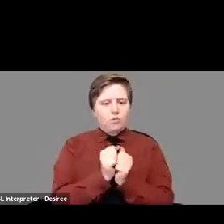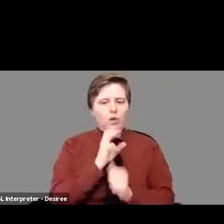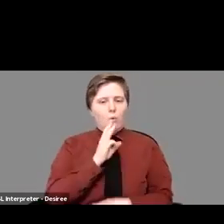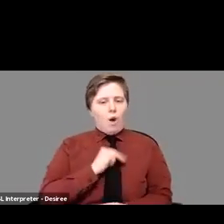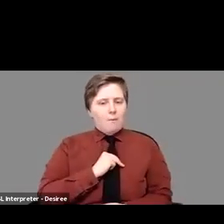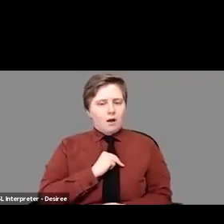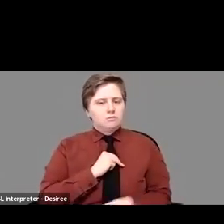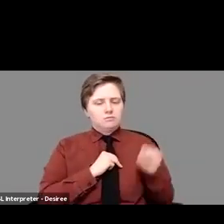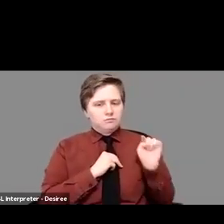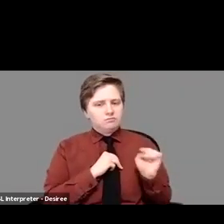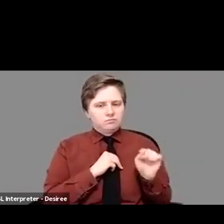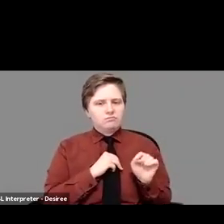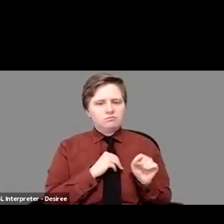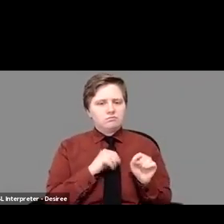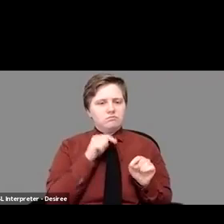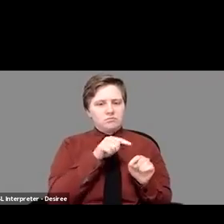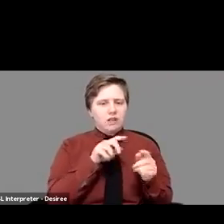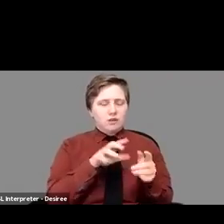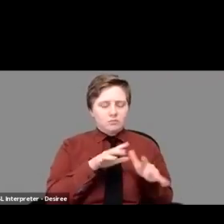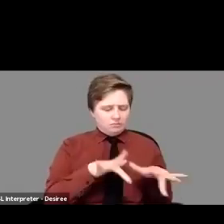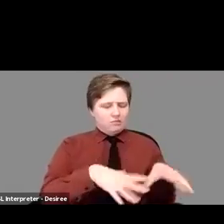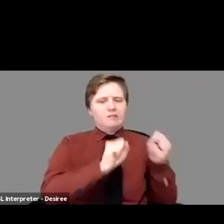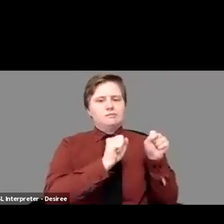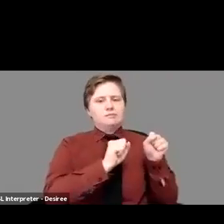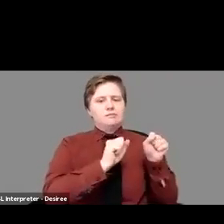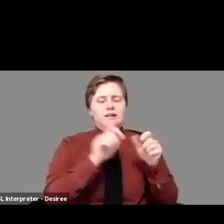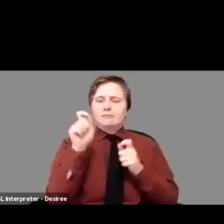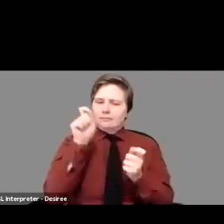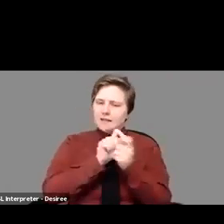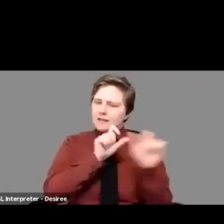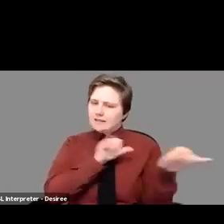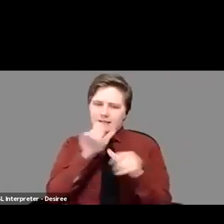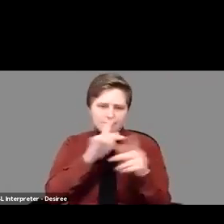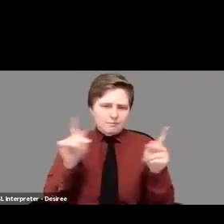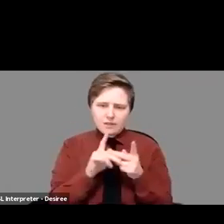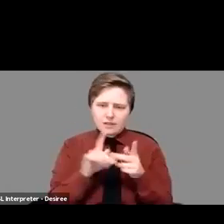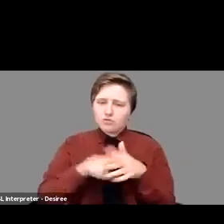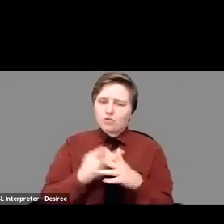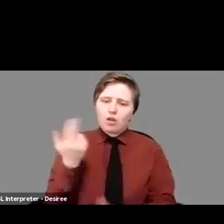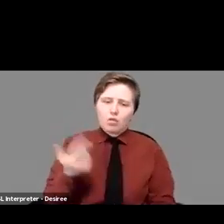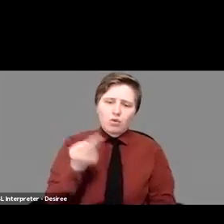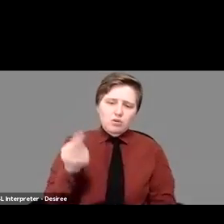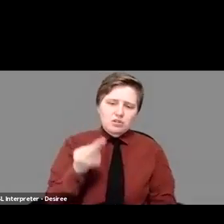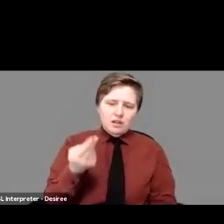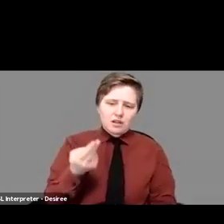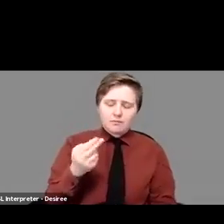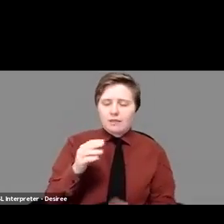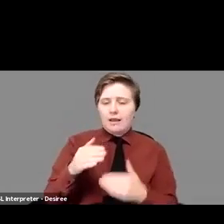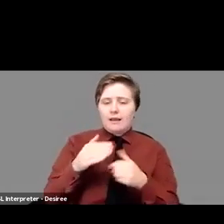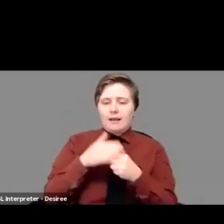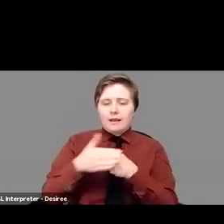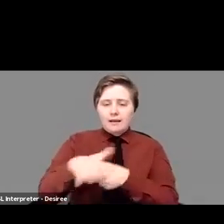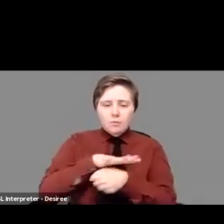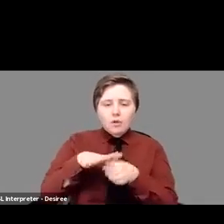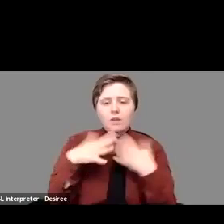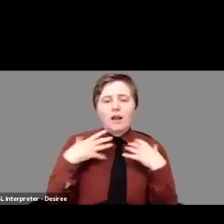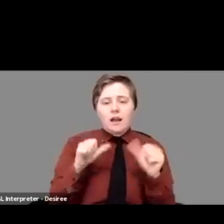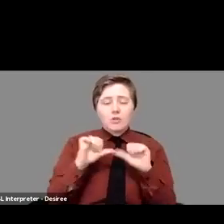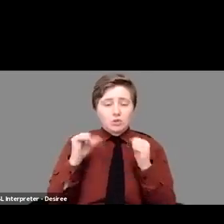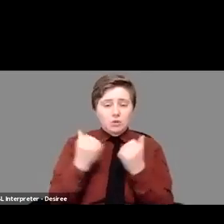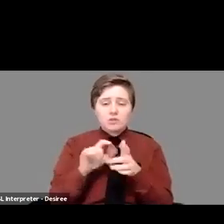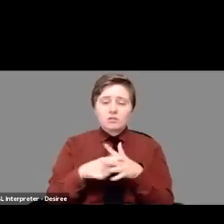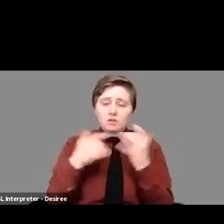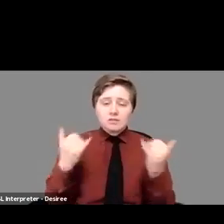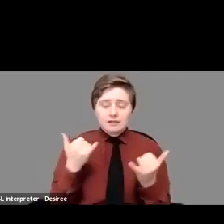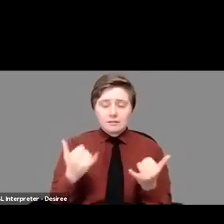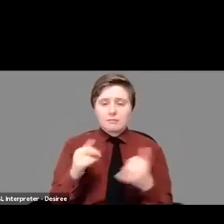Walmart is. Walmart's going to sort of pick up the slack at the exact same location and begin Thursday. Neighborhood Health Association begins today.